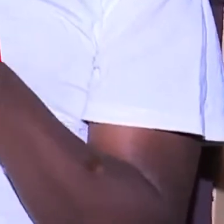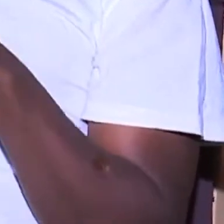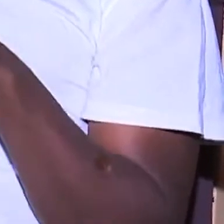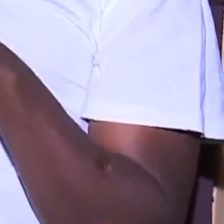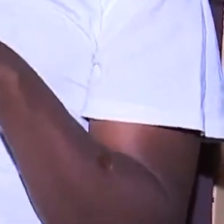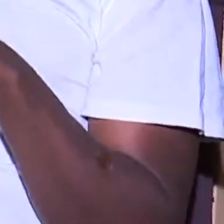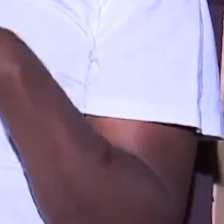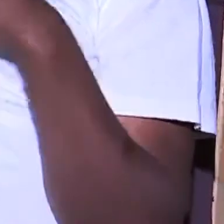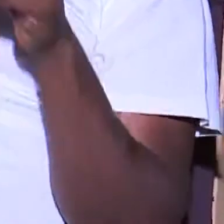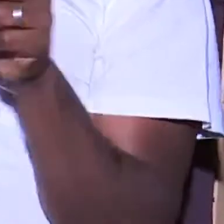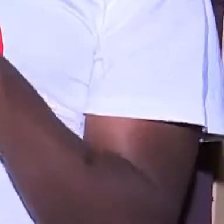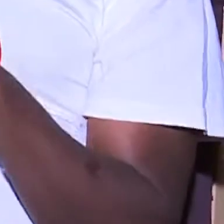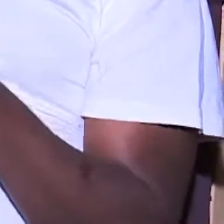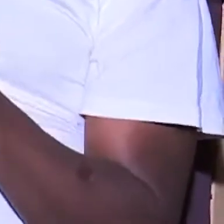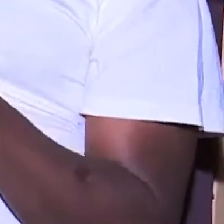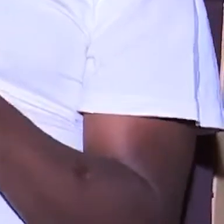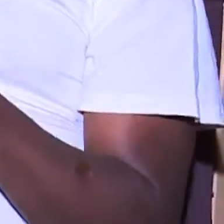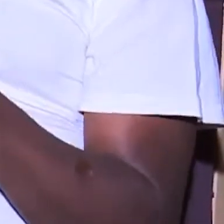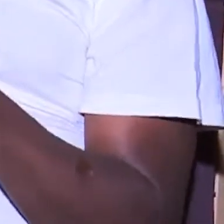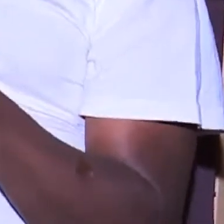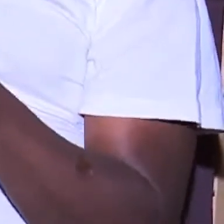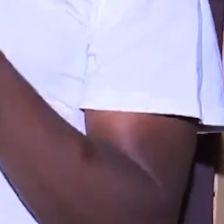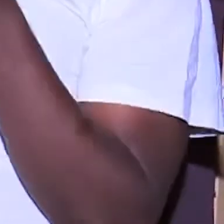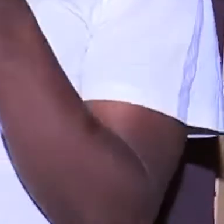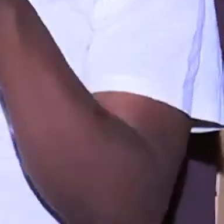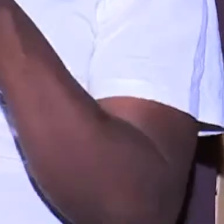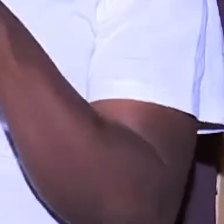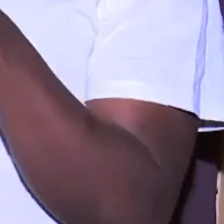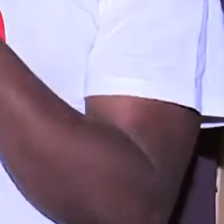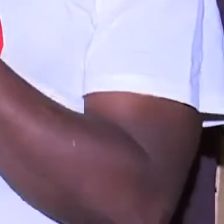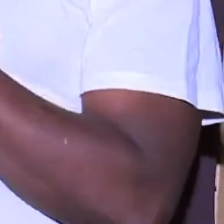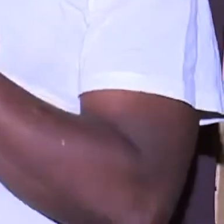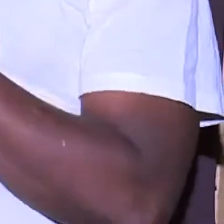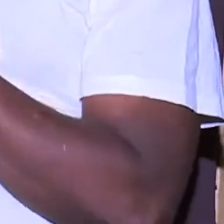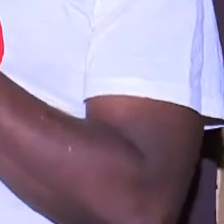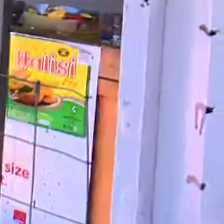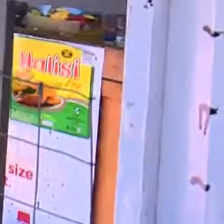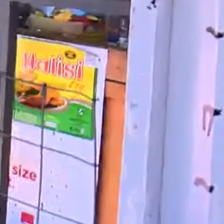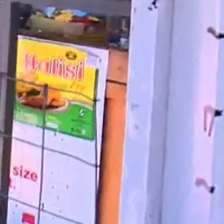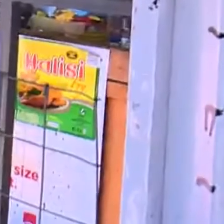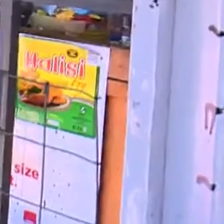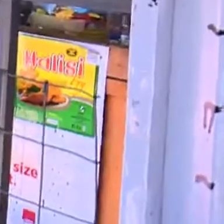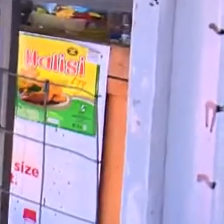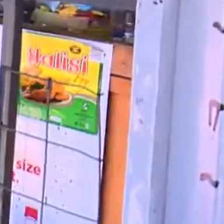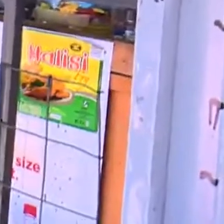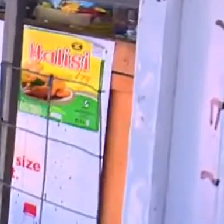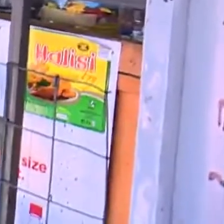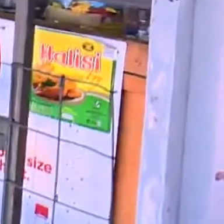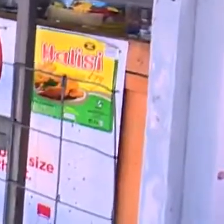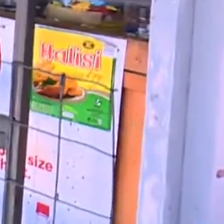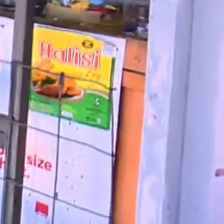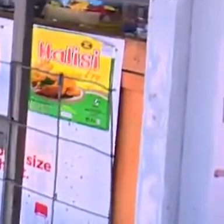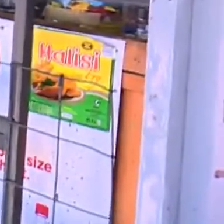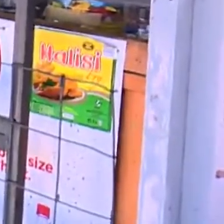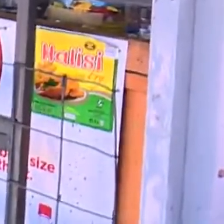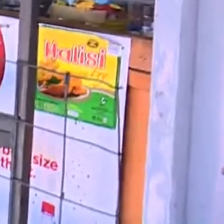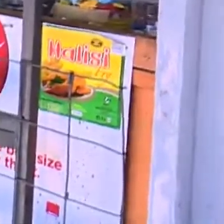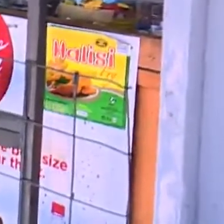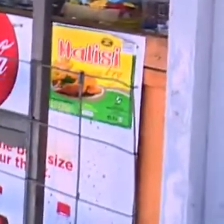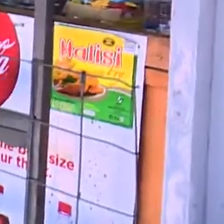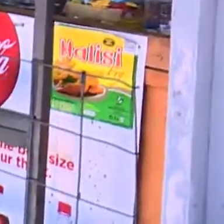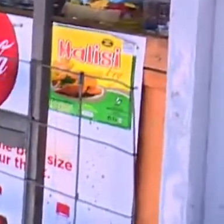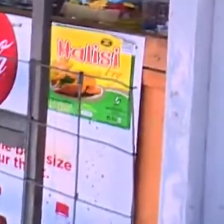from me, so I had to sack him and do the work myself. At his shop, Abdon can manage